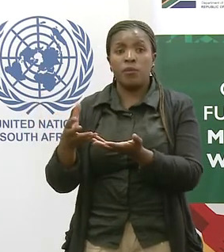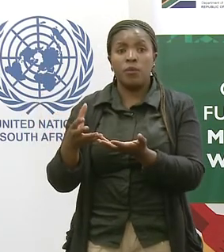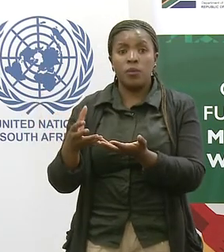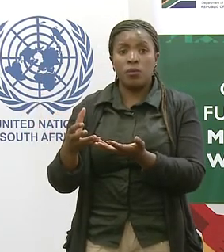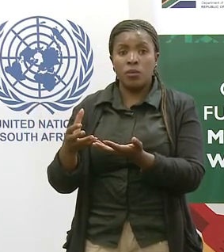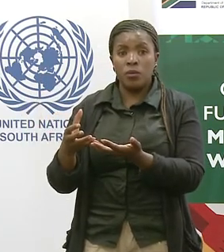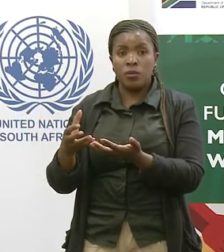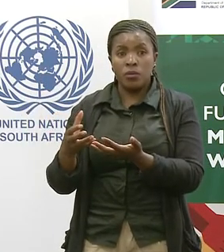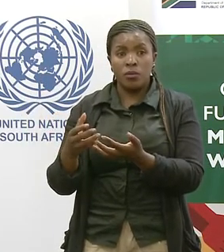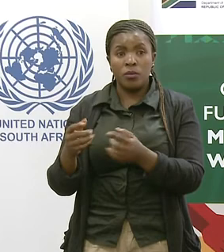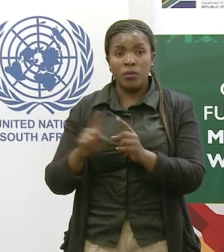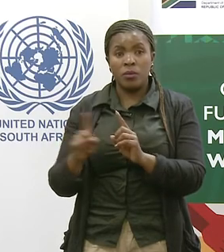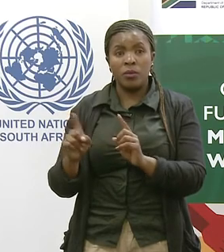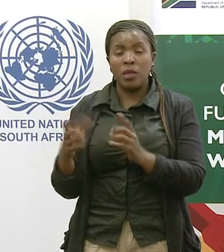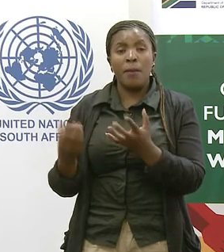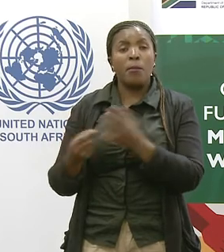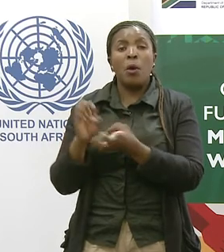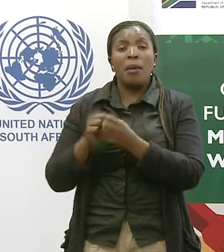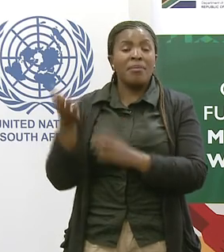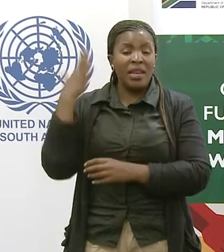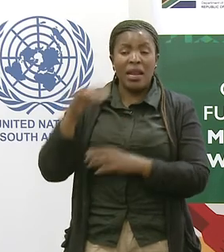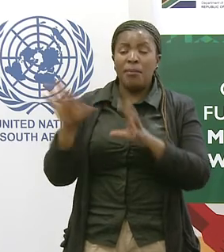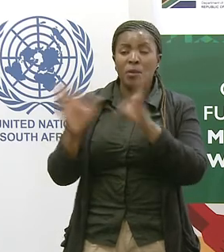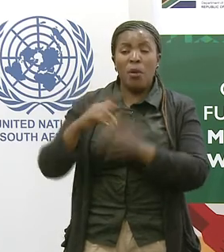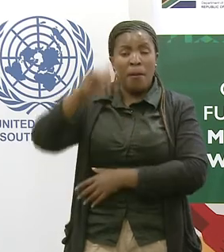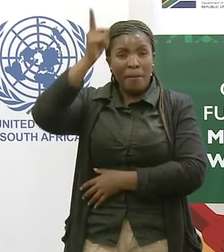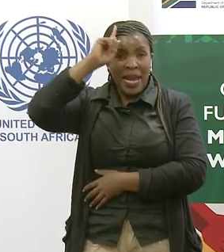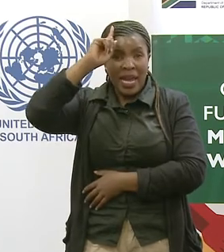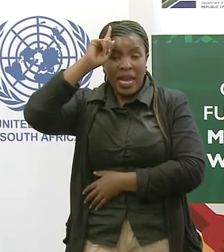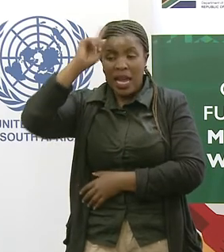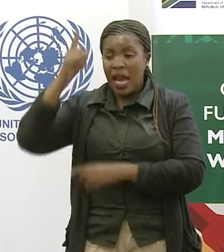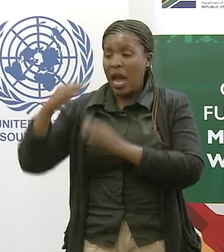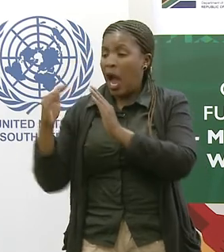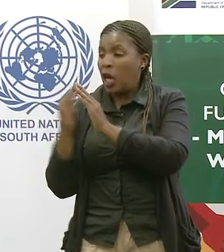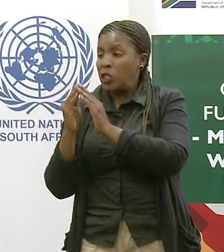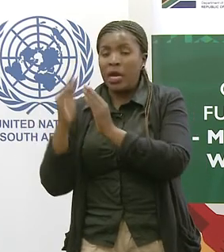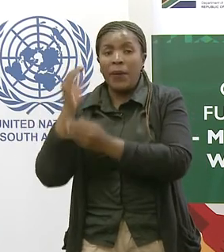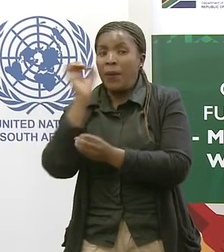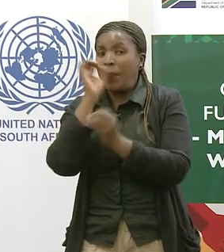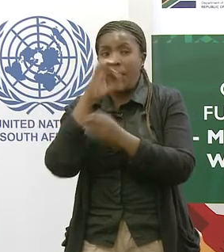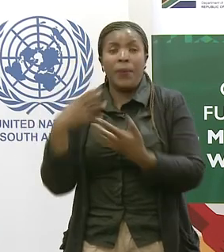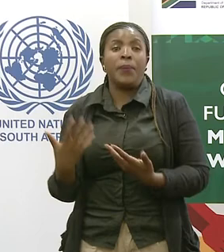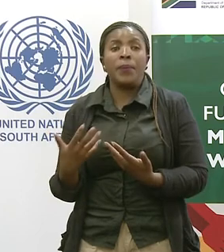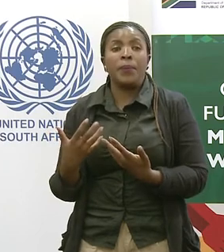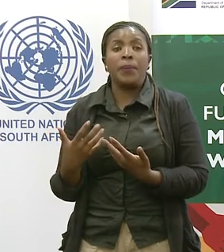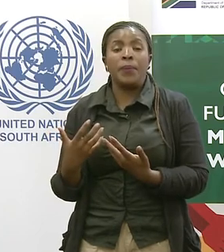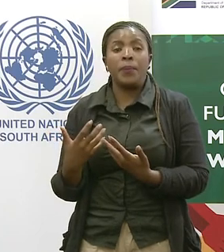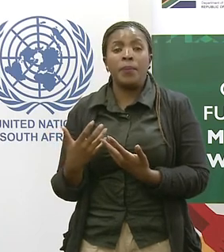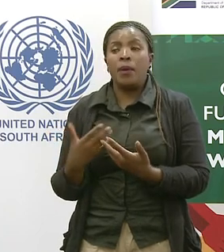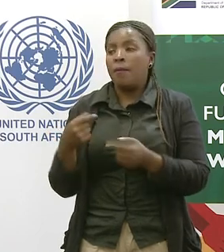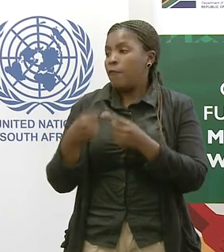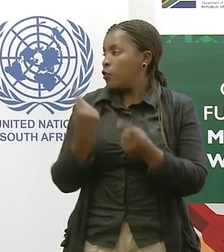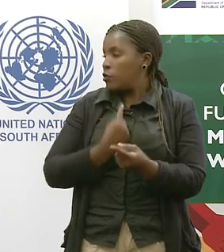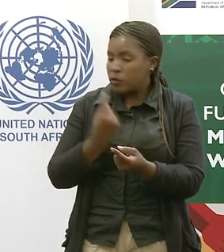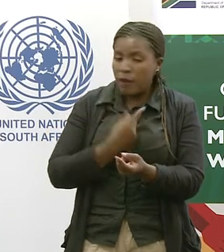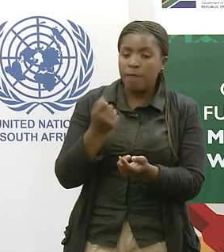the Bantus didn't have a house, and the Bantus didn't have, so we had to fundraise